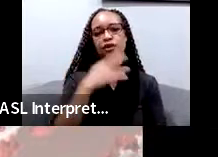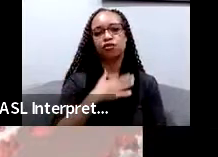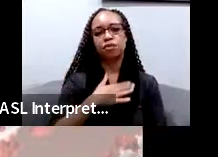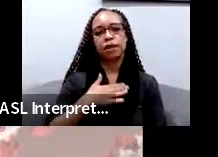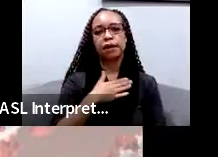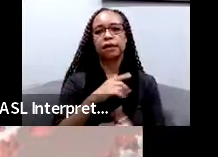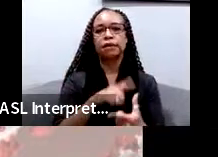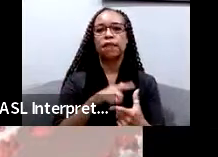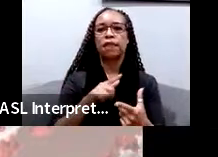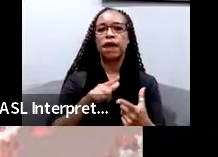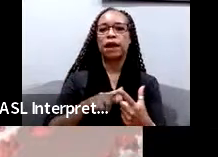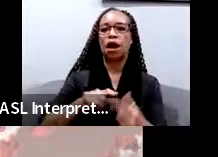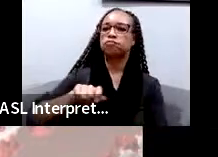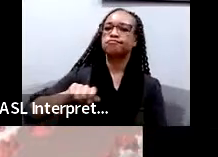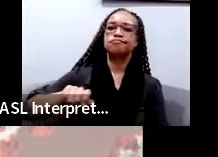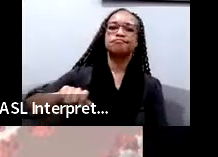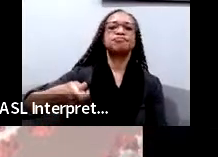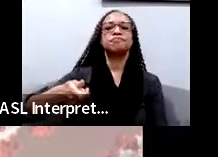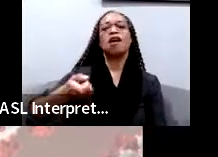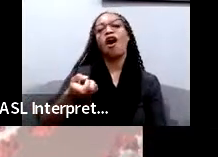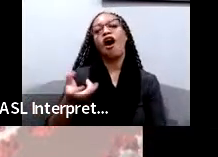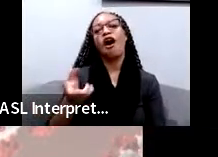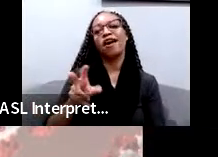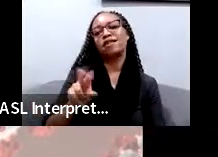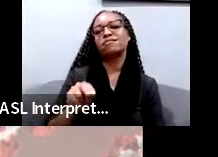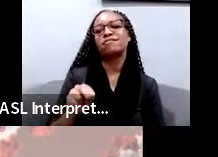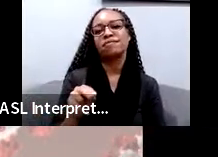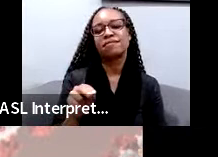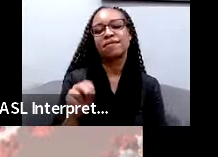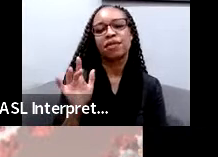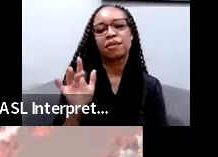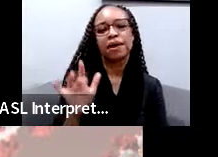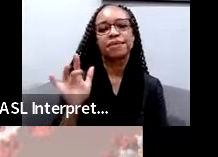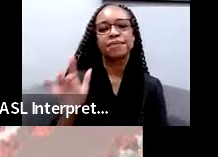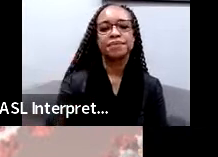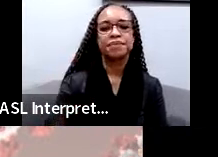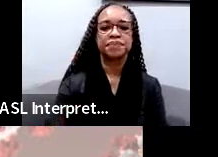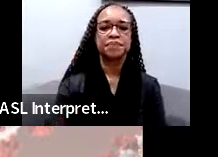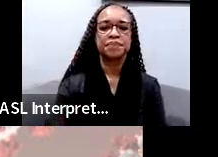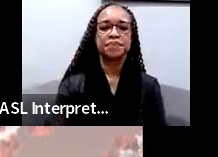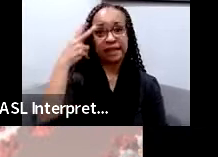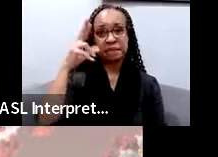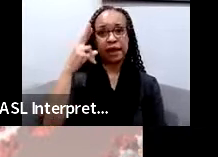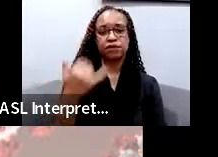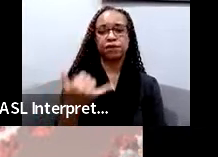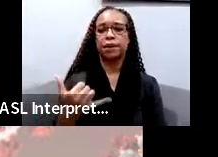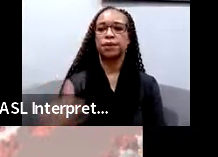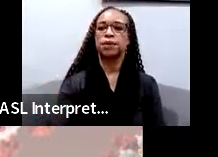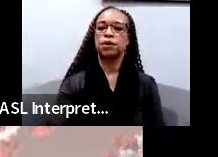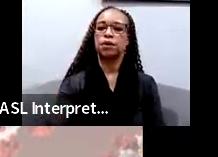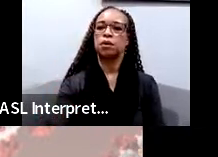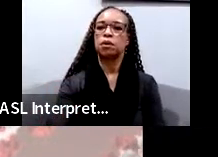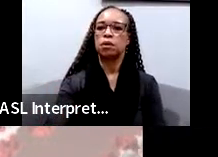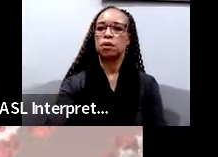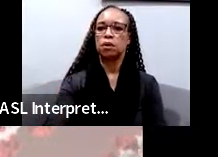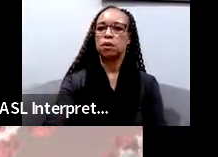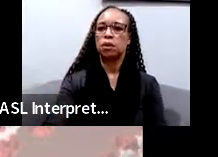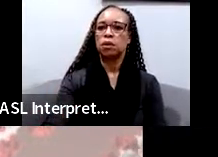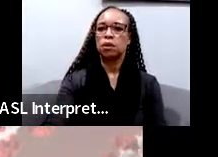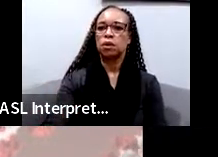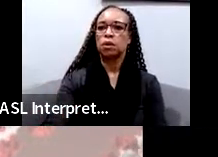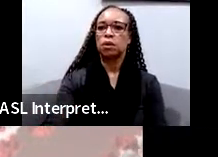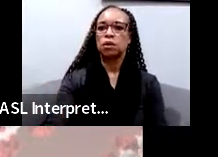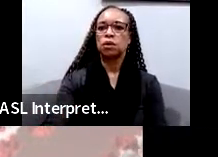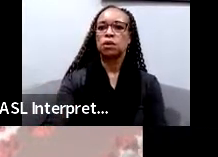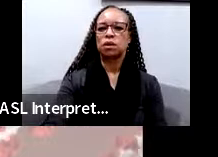turn on the interpretation. Oh, okay. Bienvenidos, buenas tardes. Queremos dejarles saber las personas que si